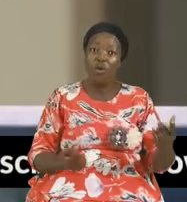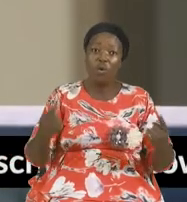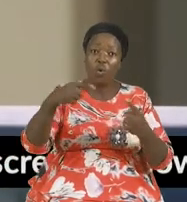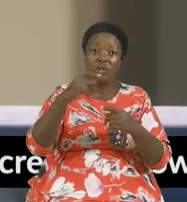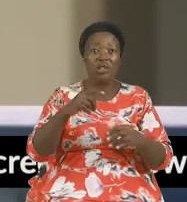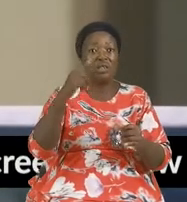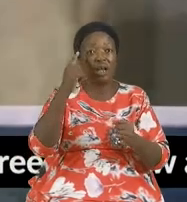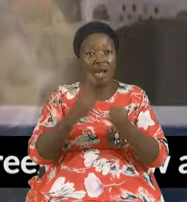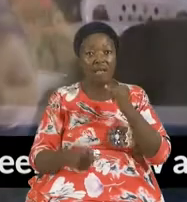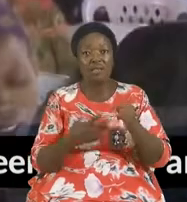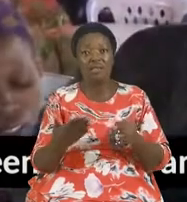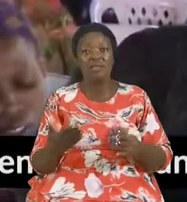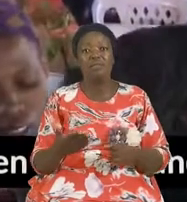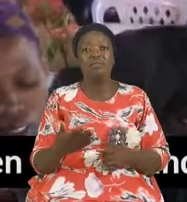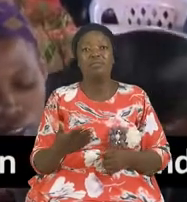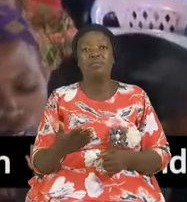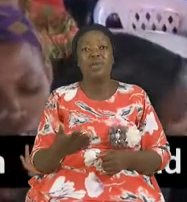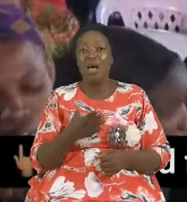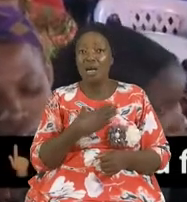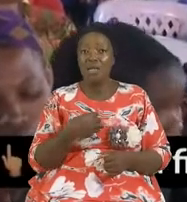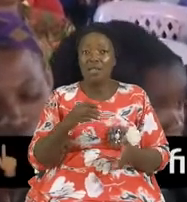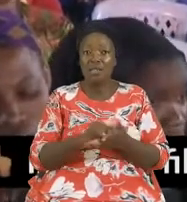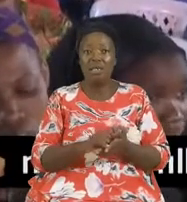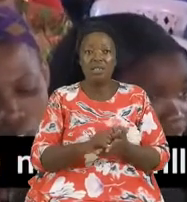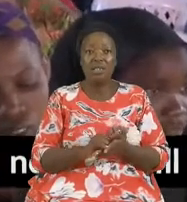Please remember, you have to wait to the very end.